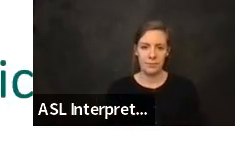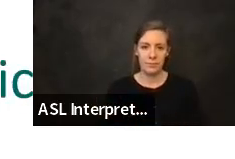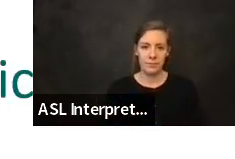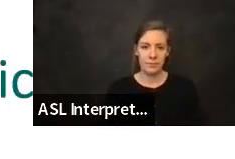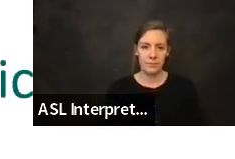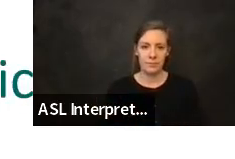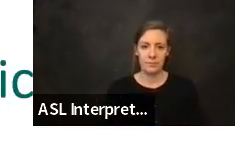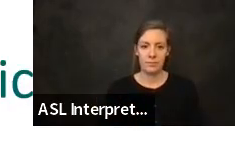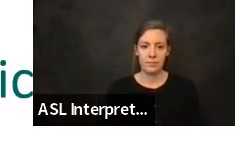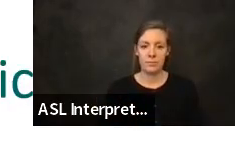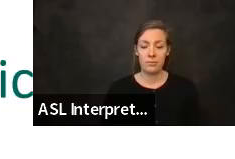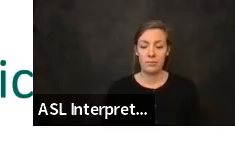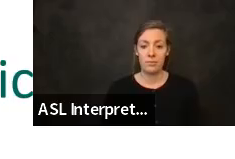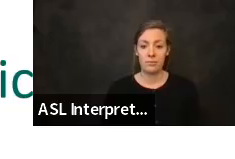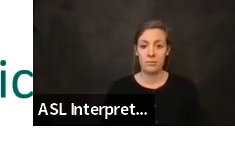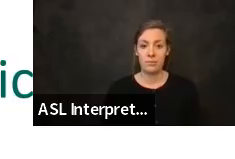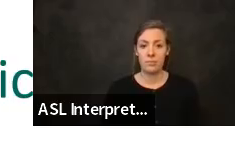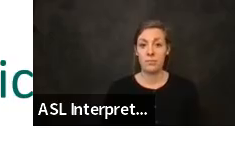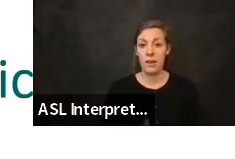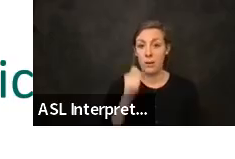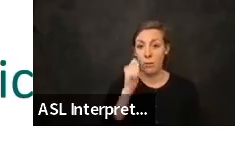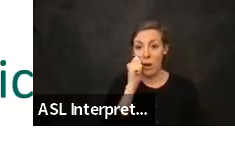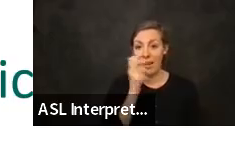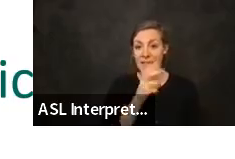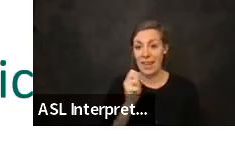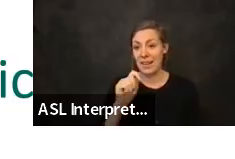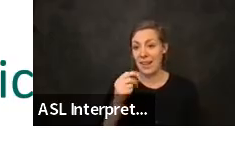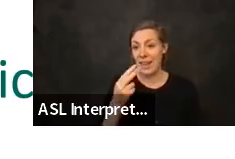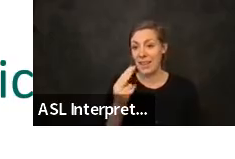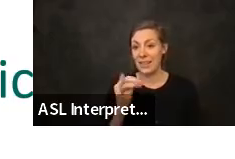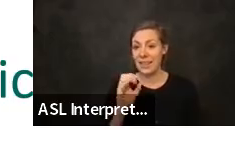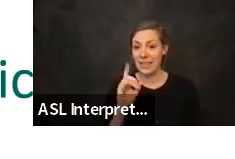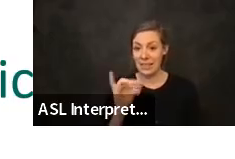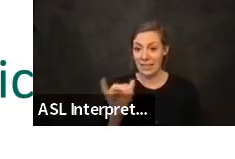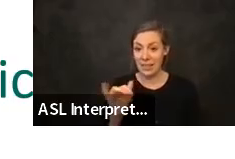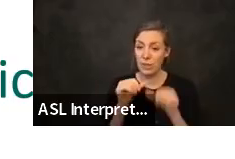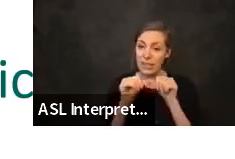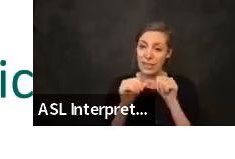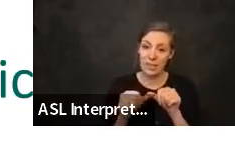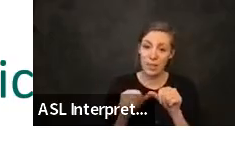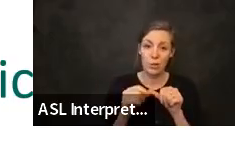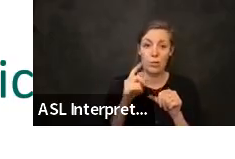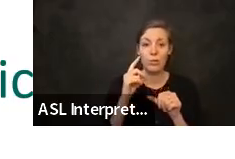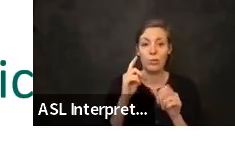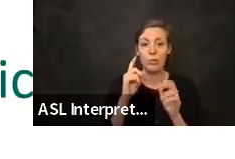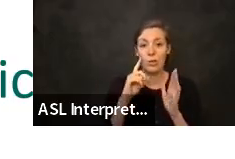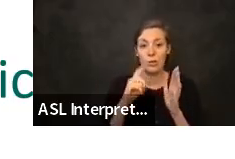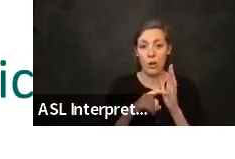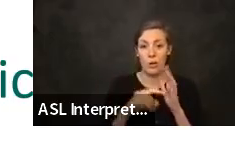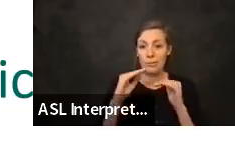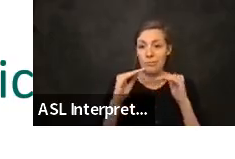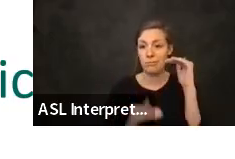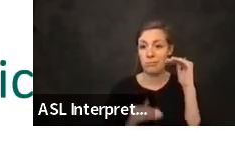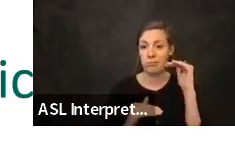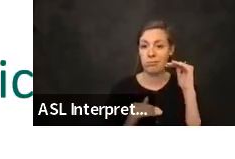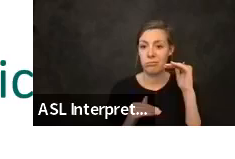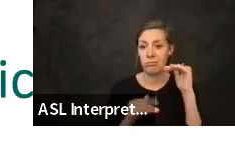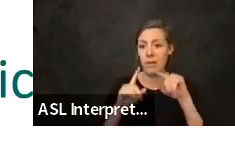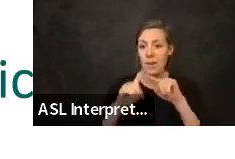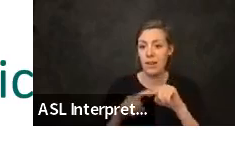Looking by race ethnicity, we continue to see disparities by racial ethnic